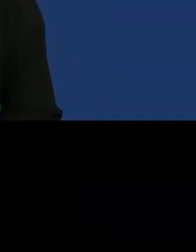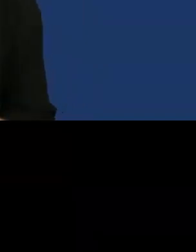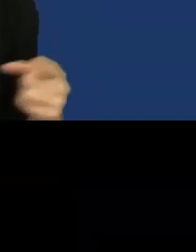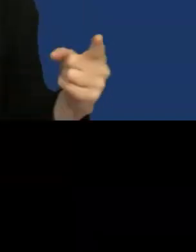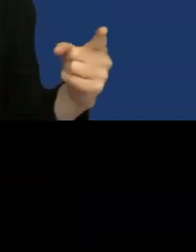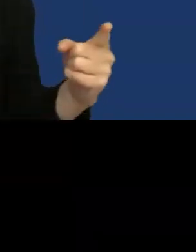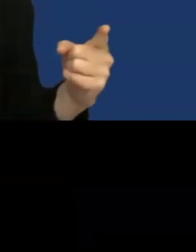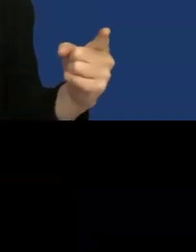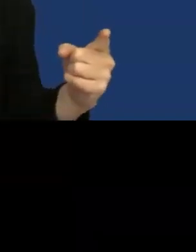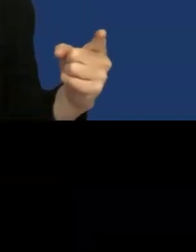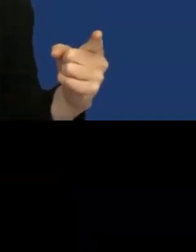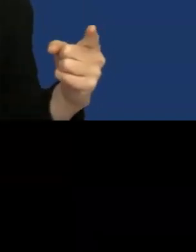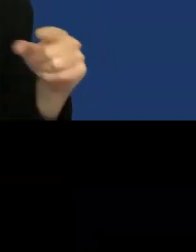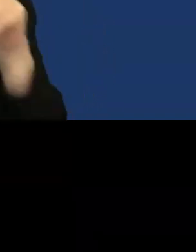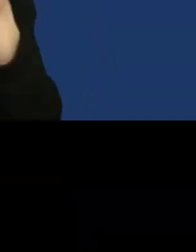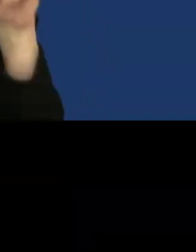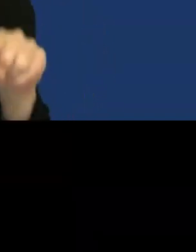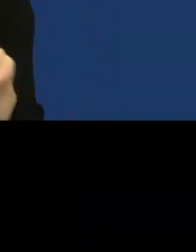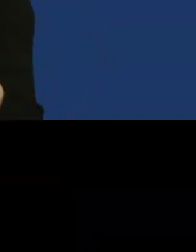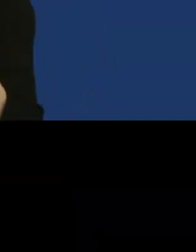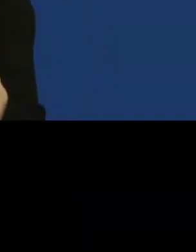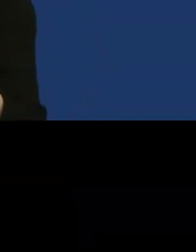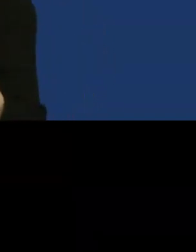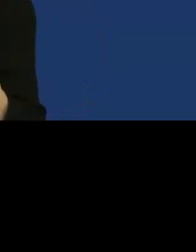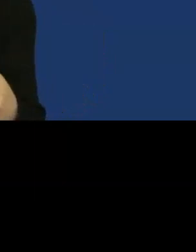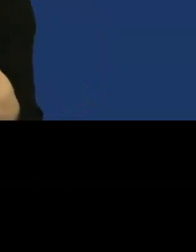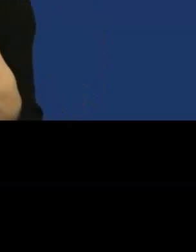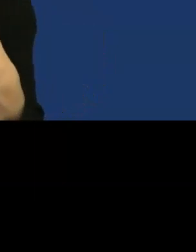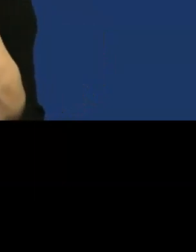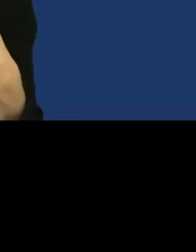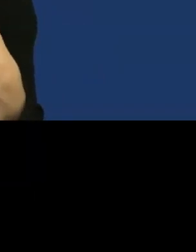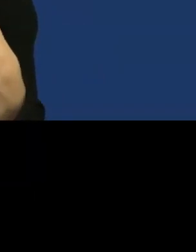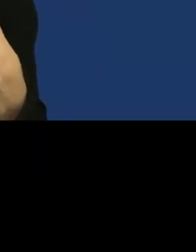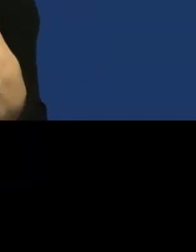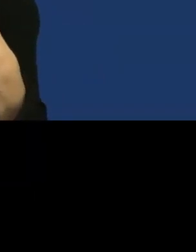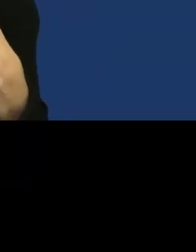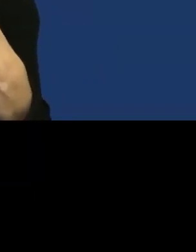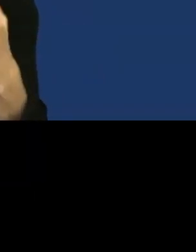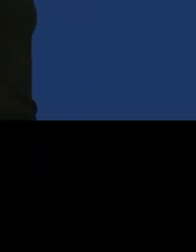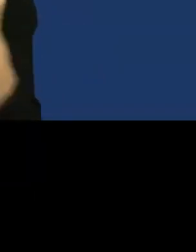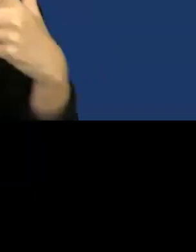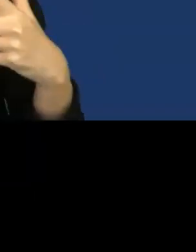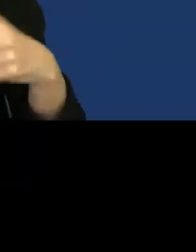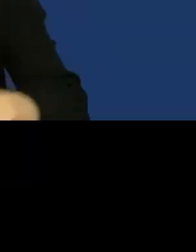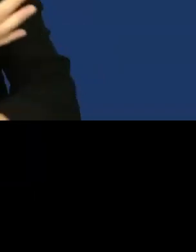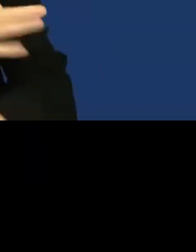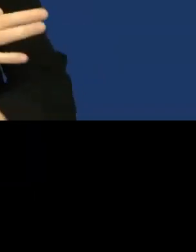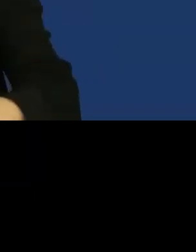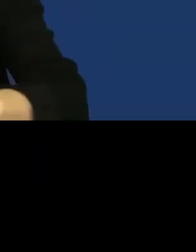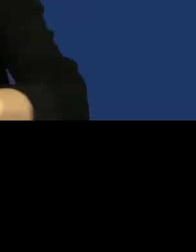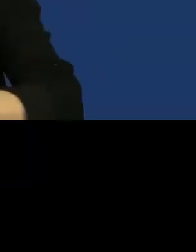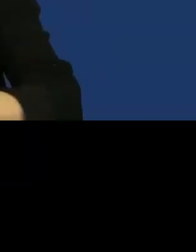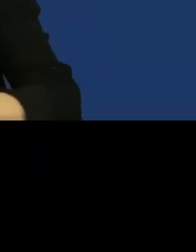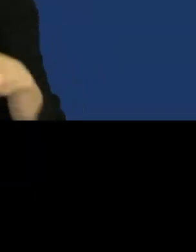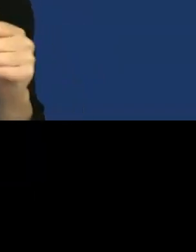Q&A box. The first question I saw coming in was whether the number of vibration motors will affect how well people will perceive